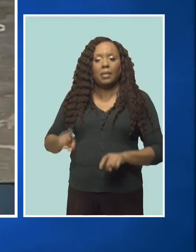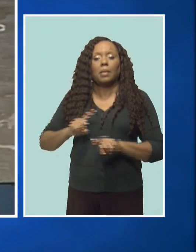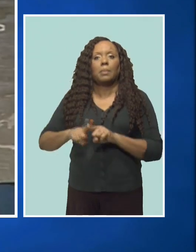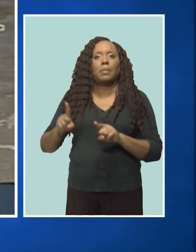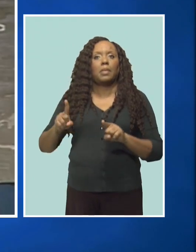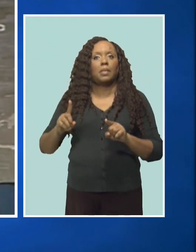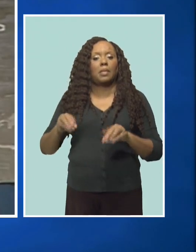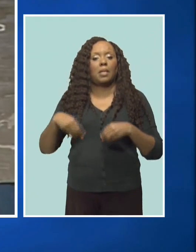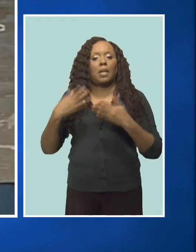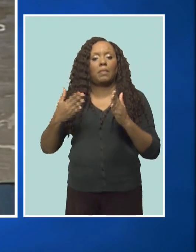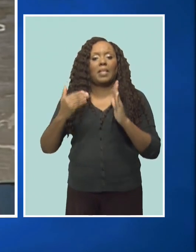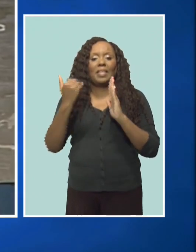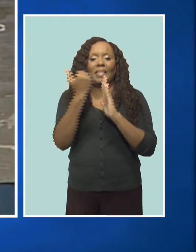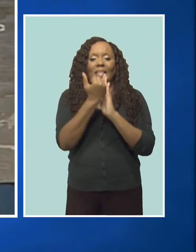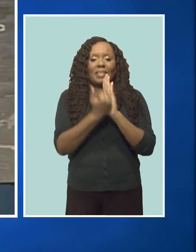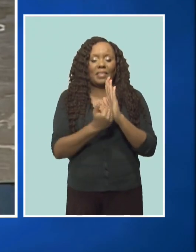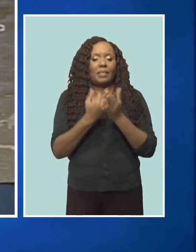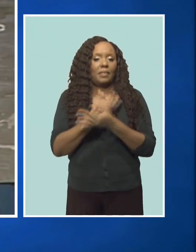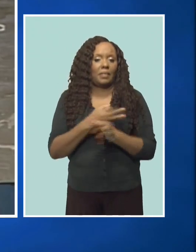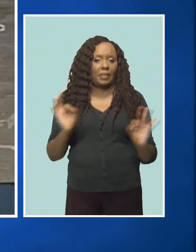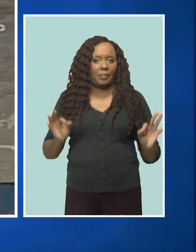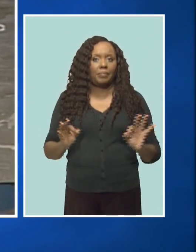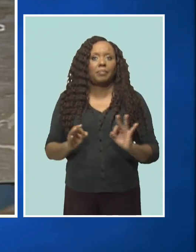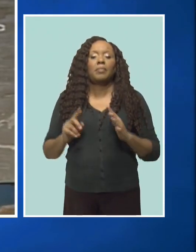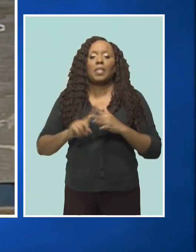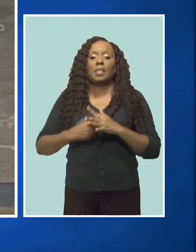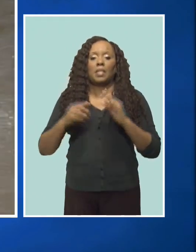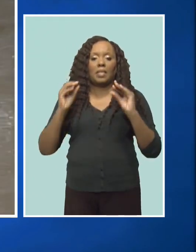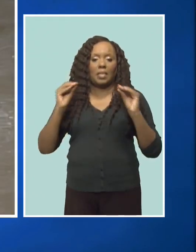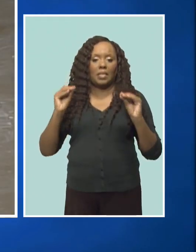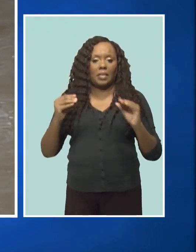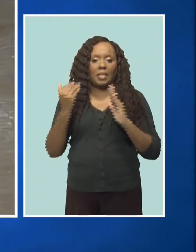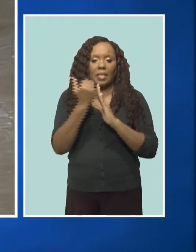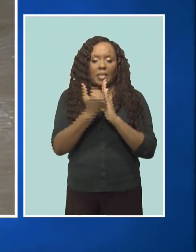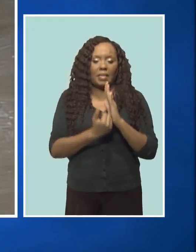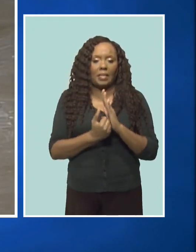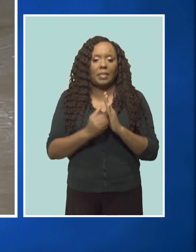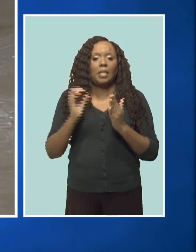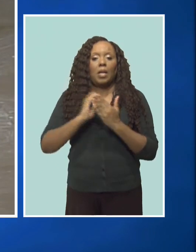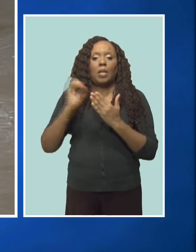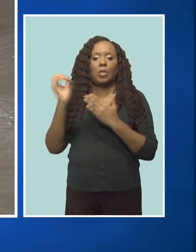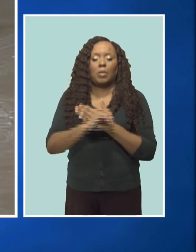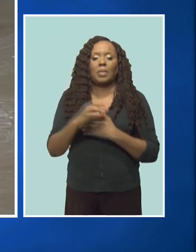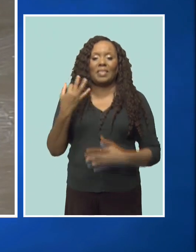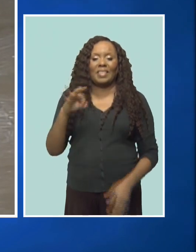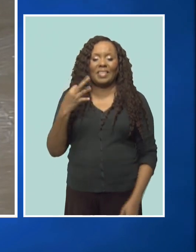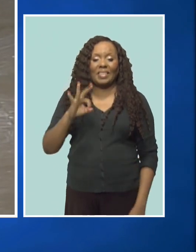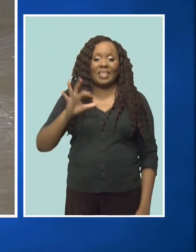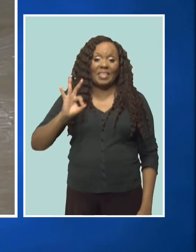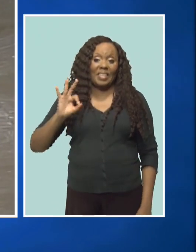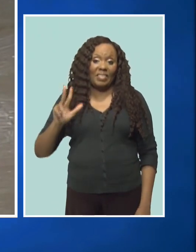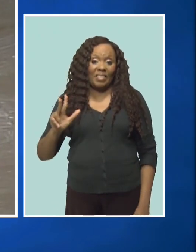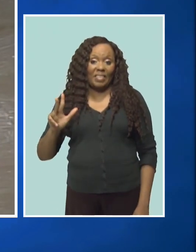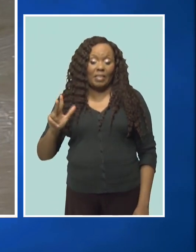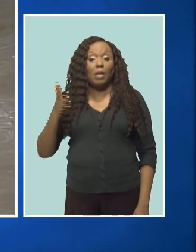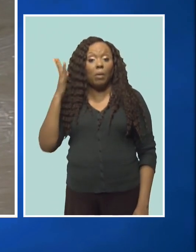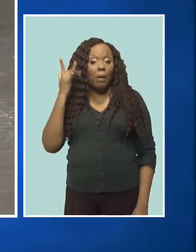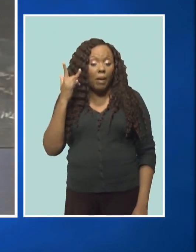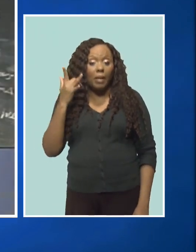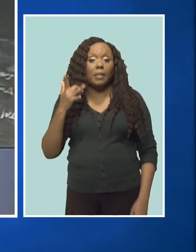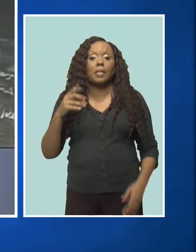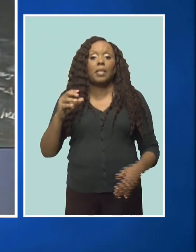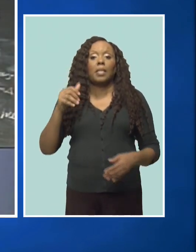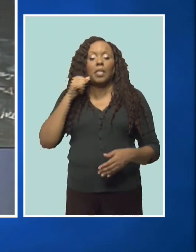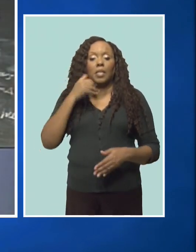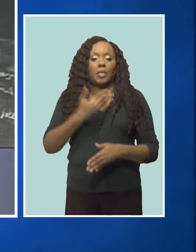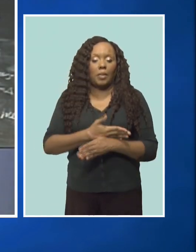free. He started teaching lessons in October 1993 on the insistence of his daughter, who asked him